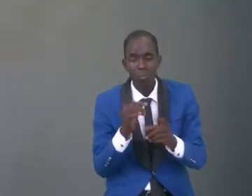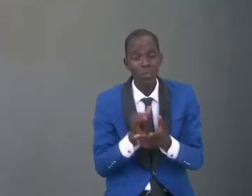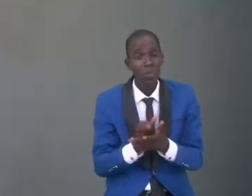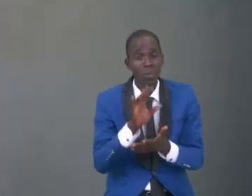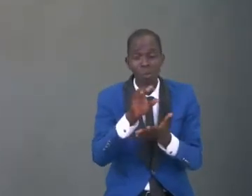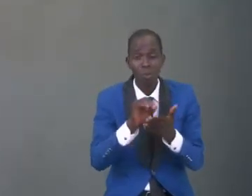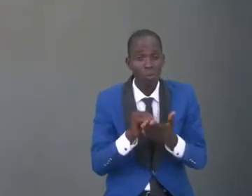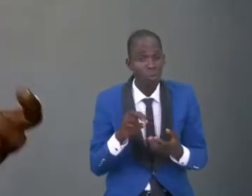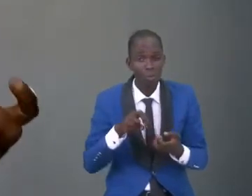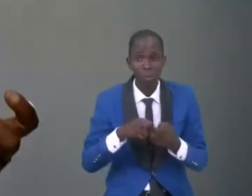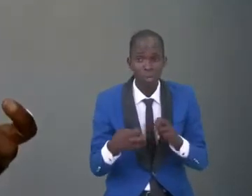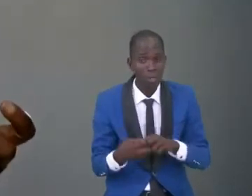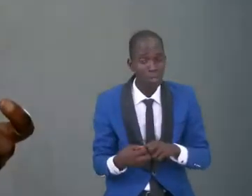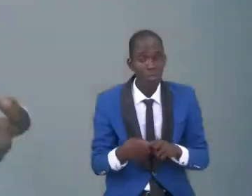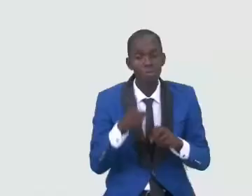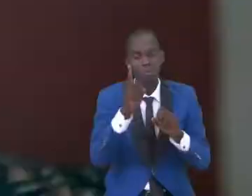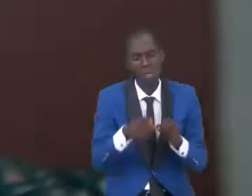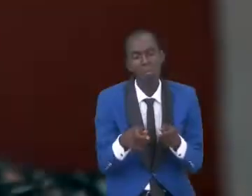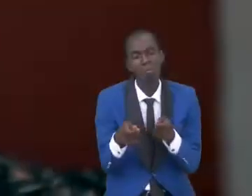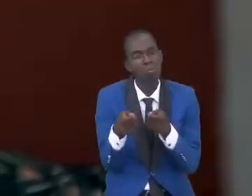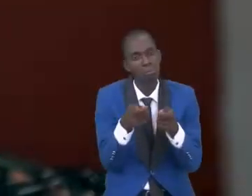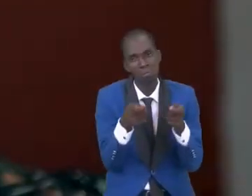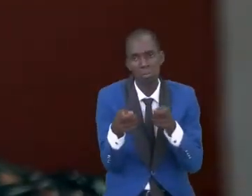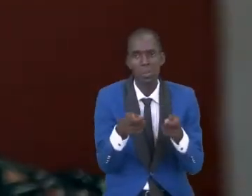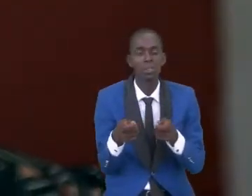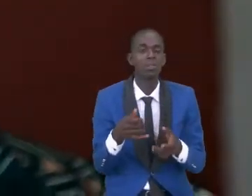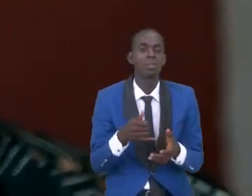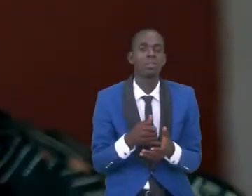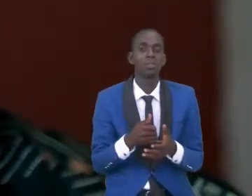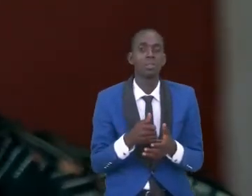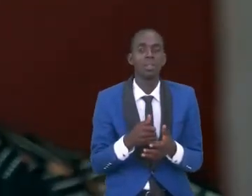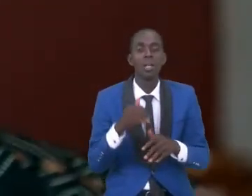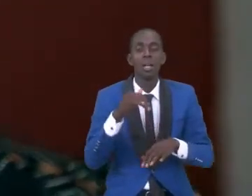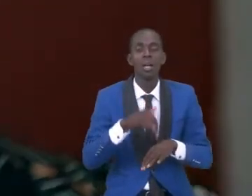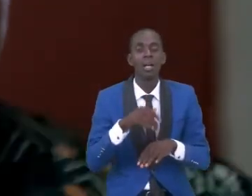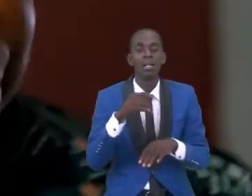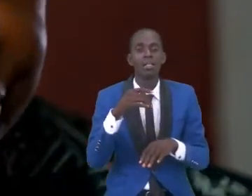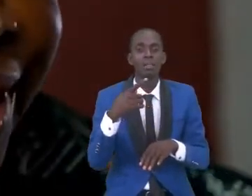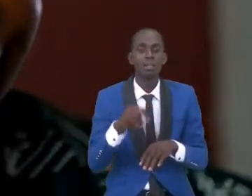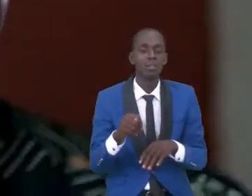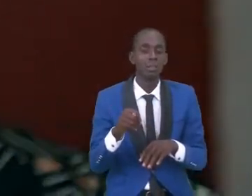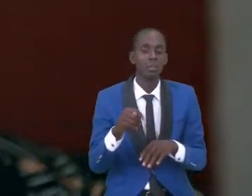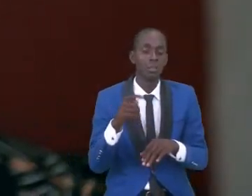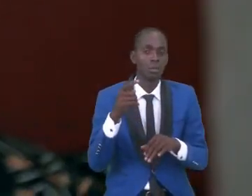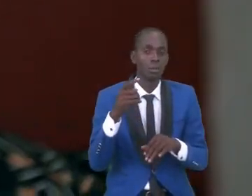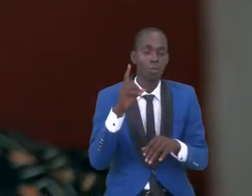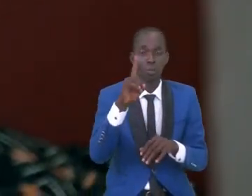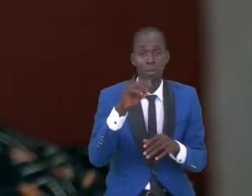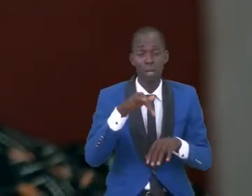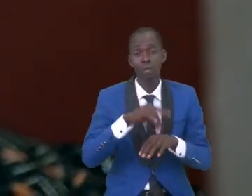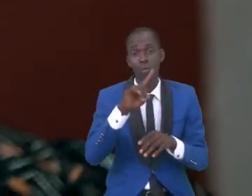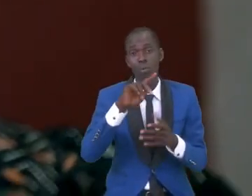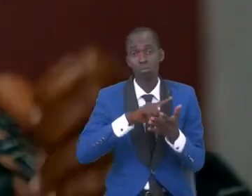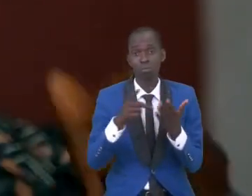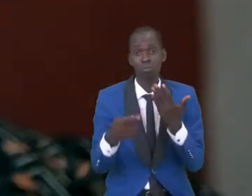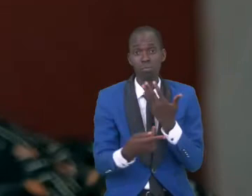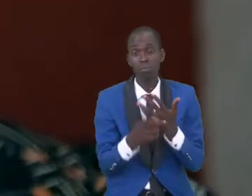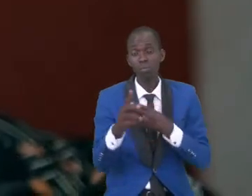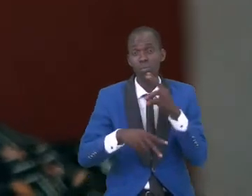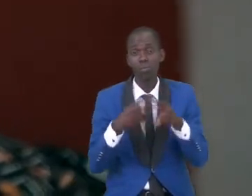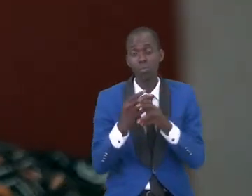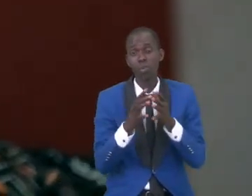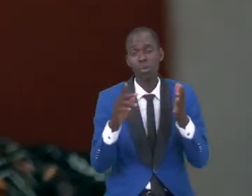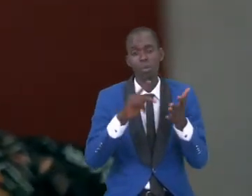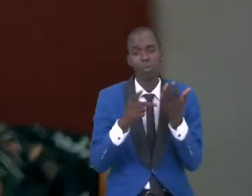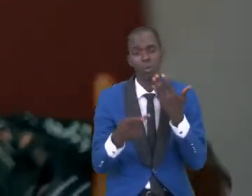case, I can manage it. I heard of Global Crusade from Baba Kumuji. and I say,